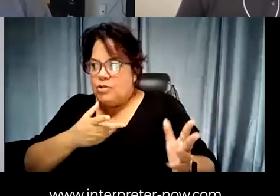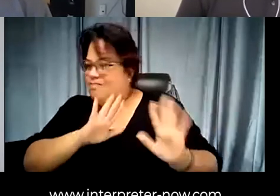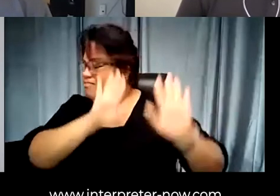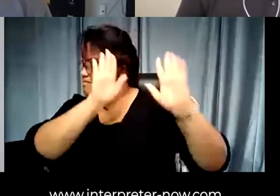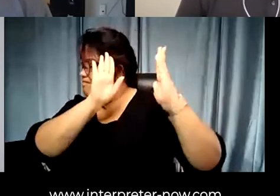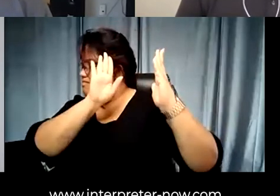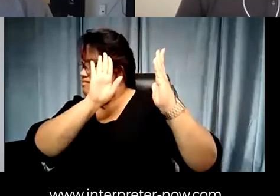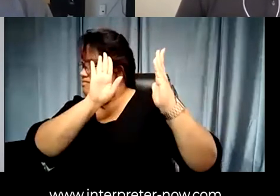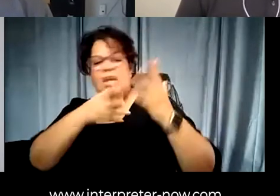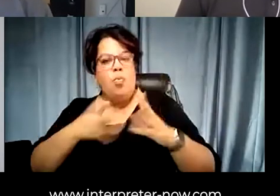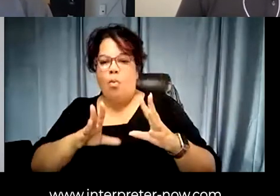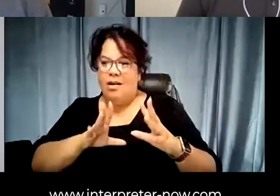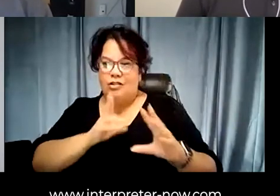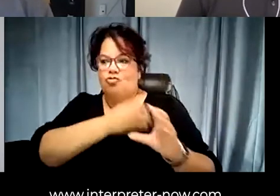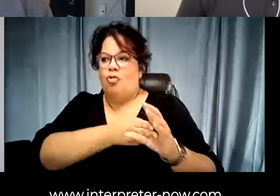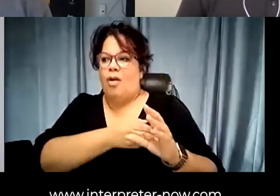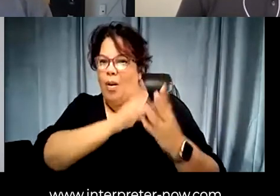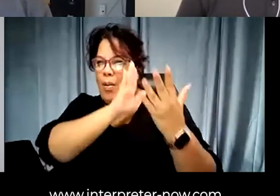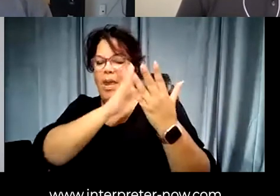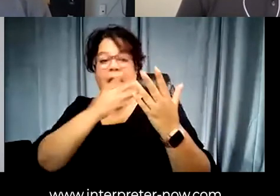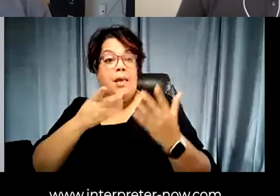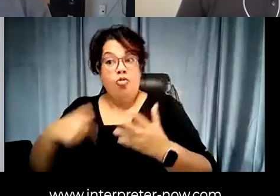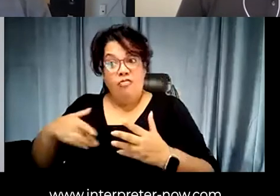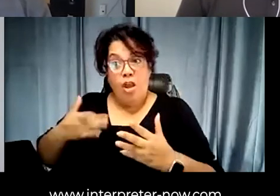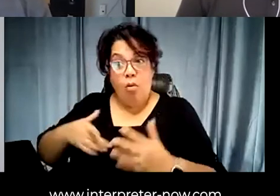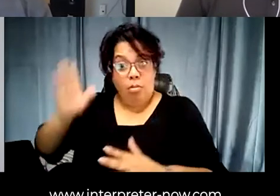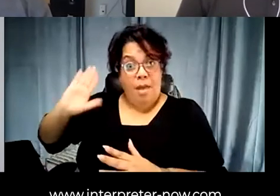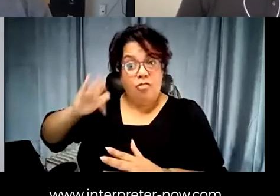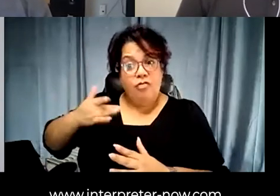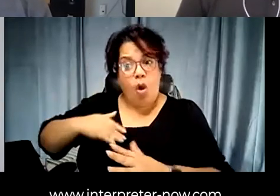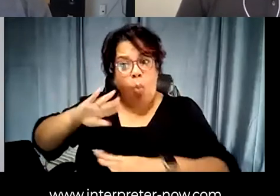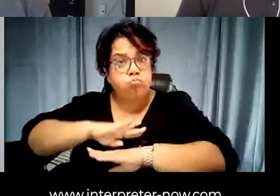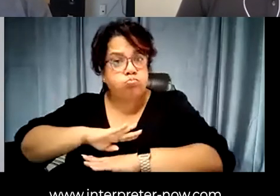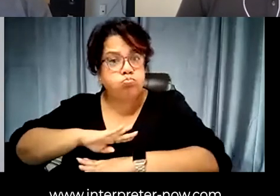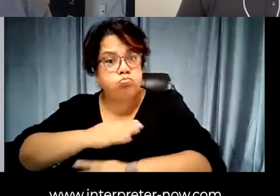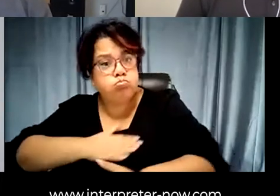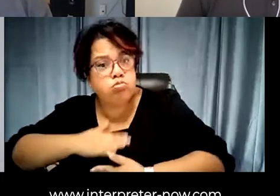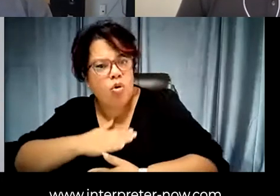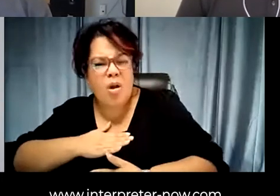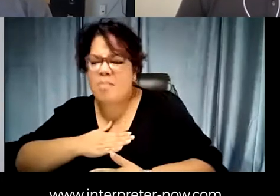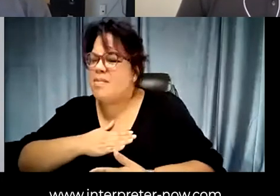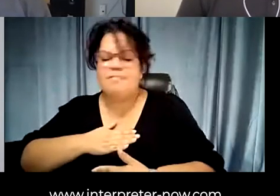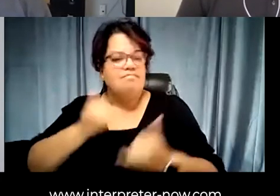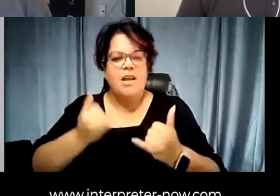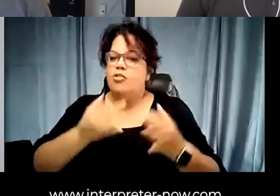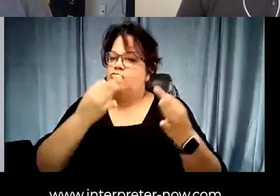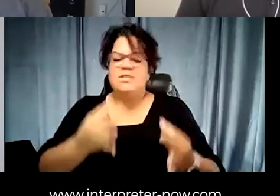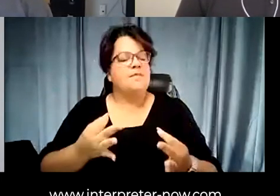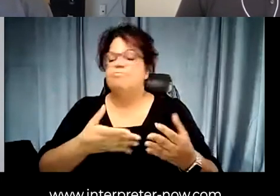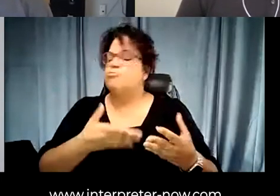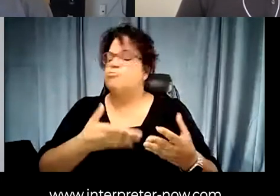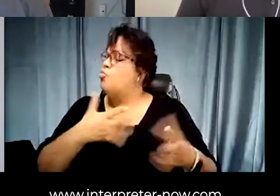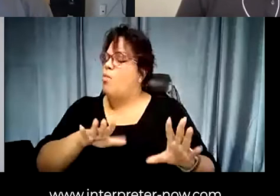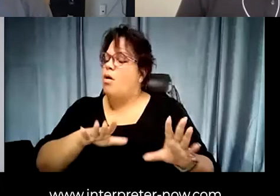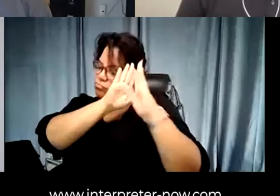people that could be very fulfilling in past, but needing to go inside. So in this space, you